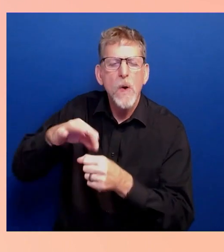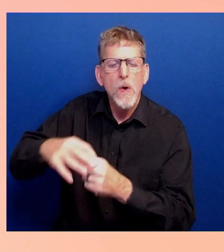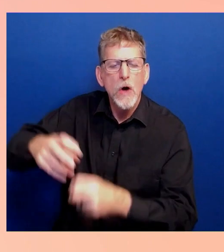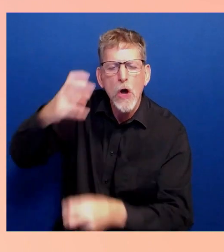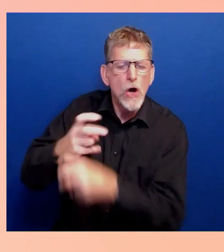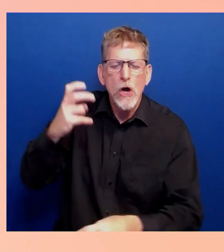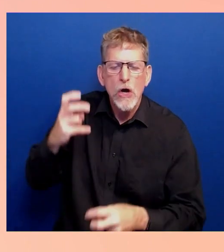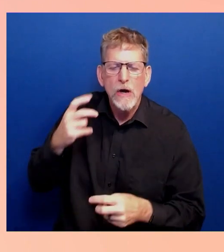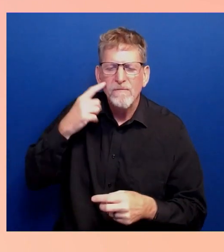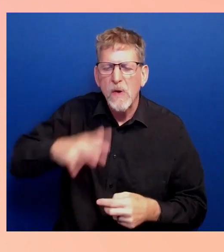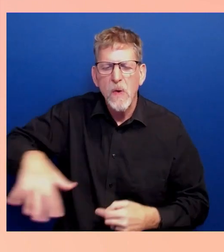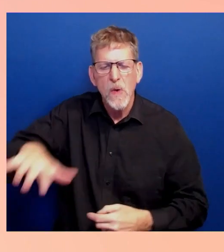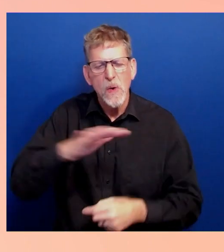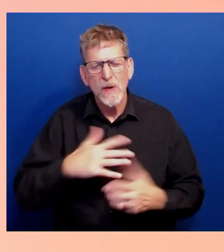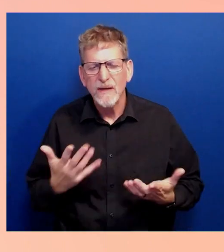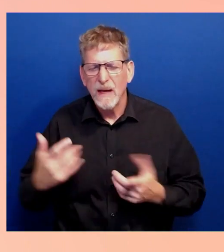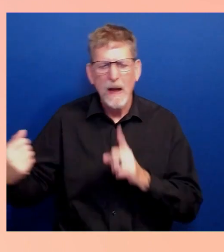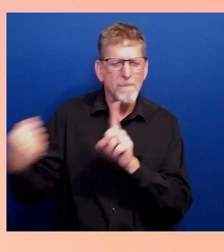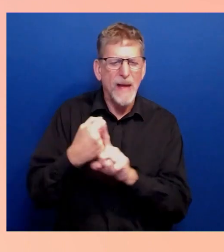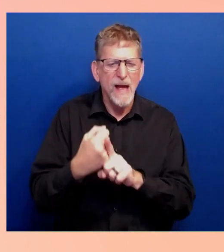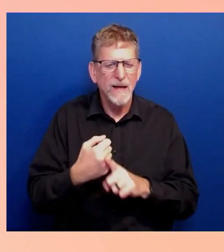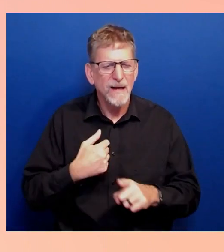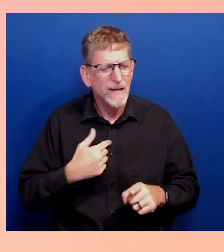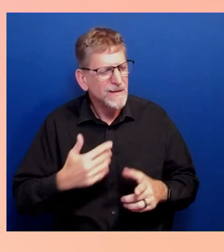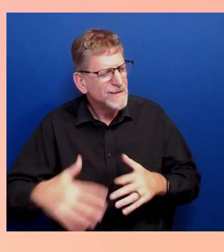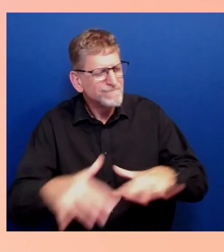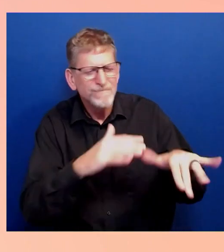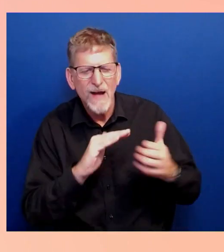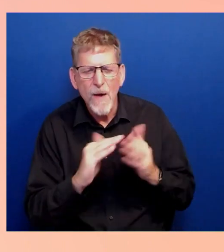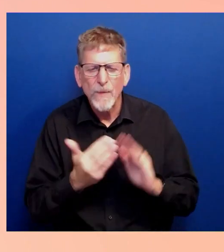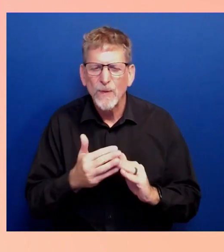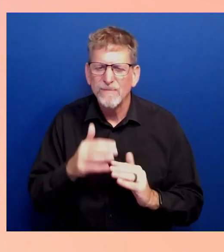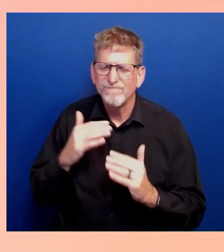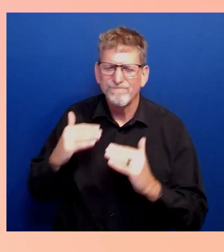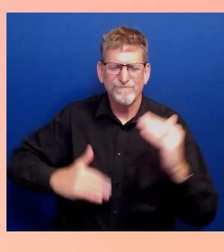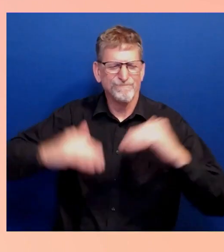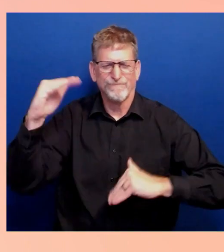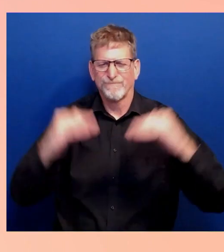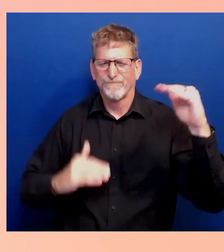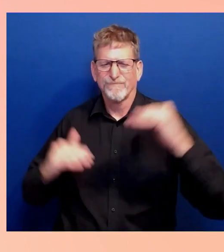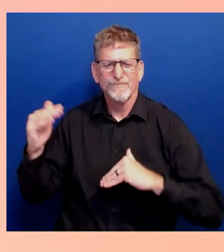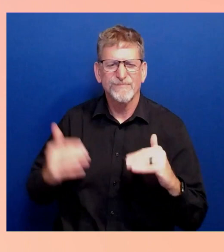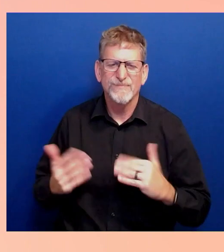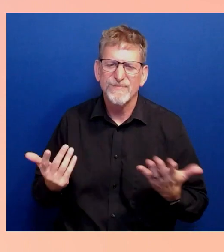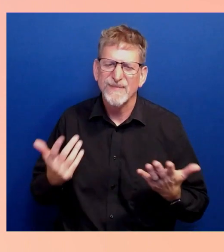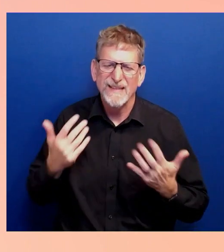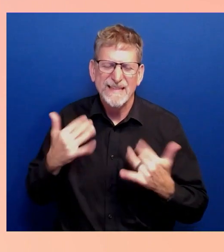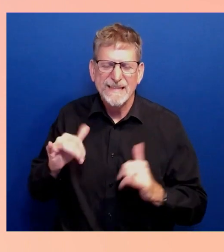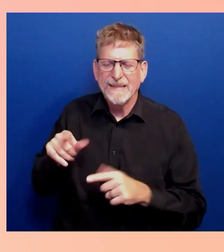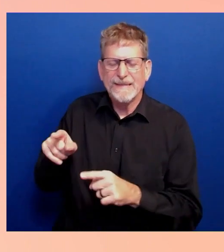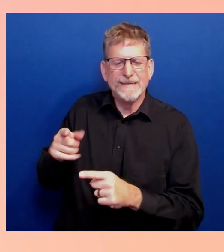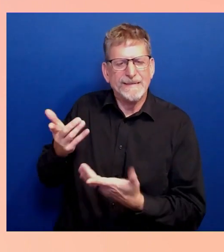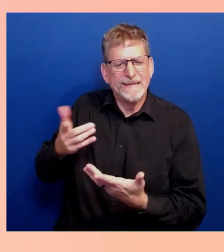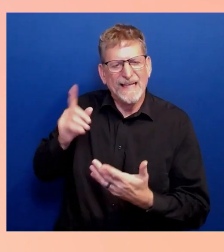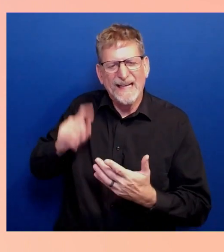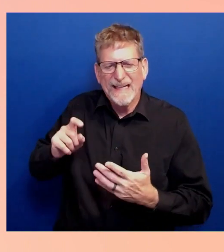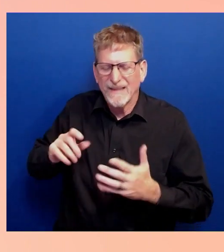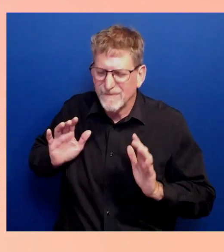light more on the fact that we have not moved past the fact that there are attacks on our voting and our